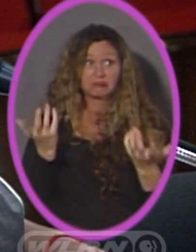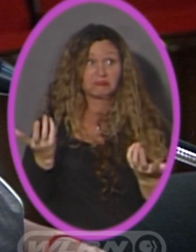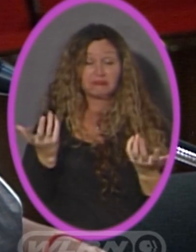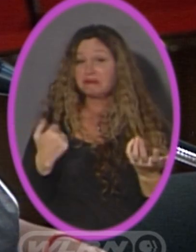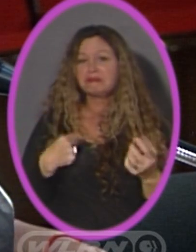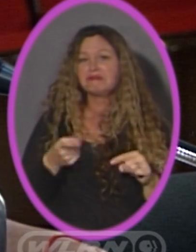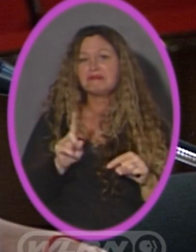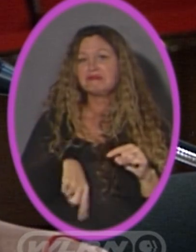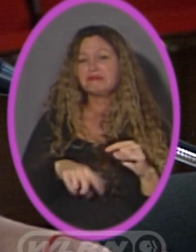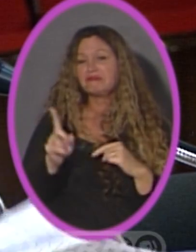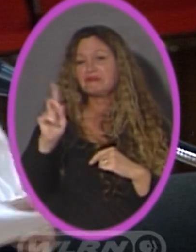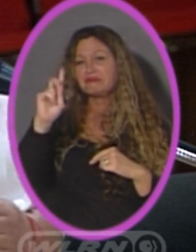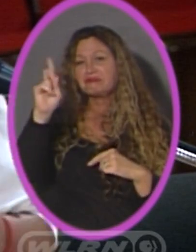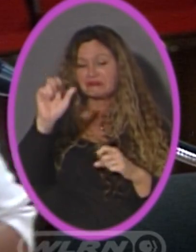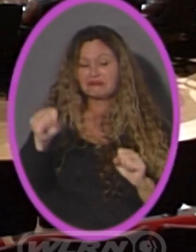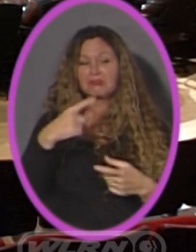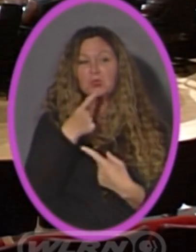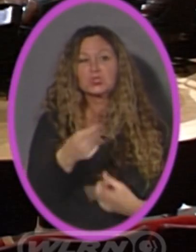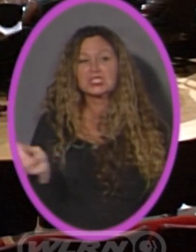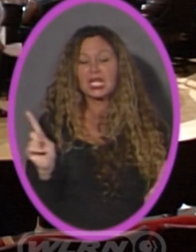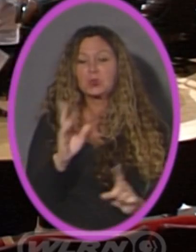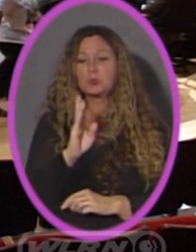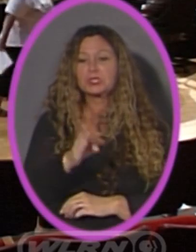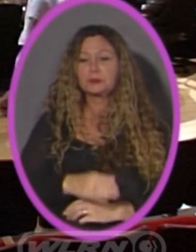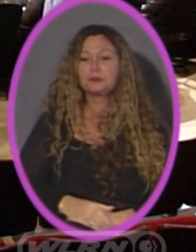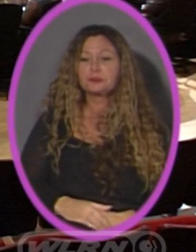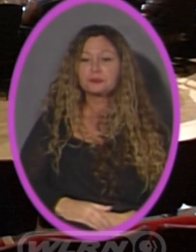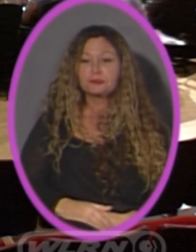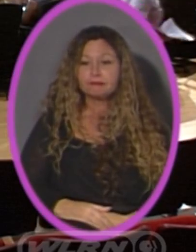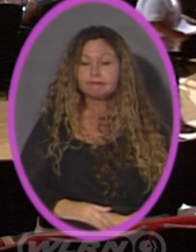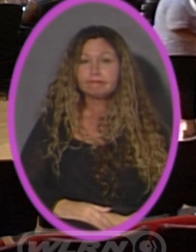at a time. Thank you, ma'am. Thank you.